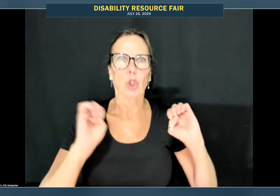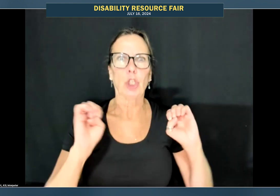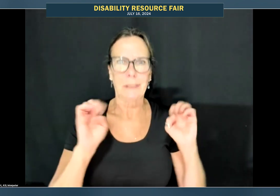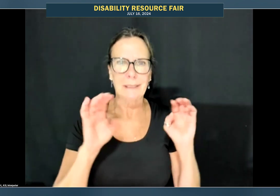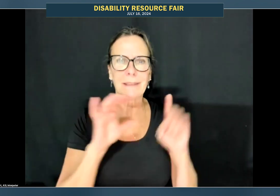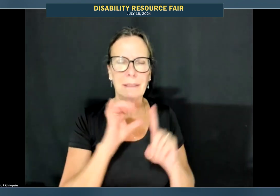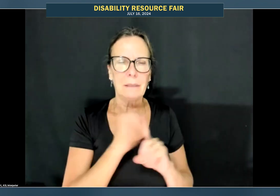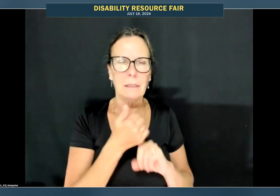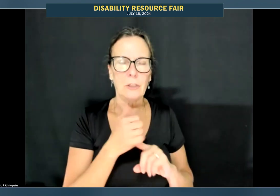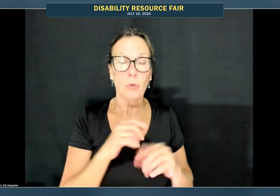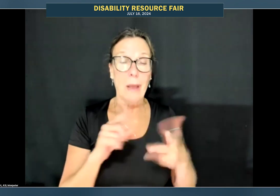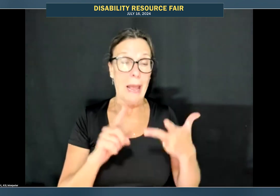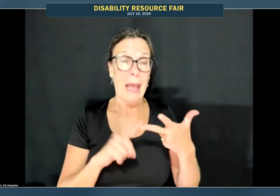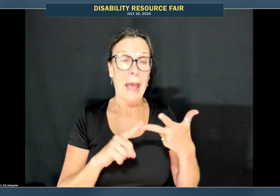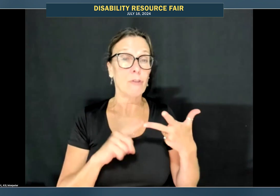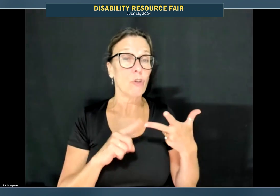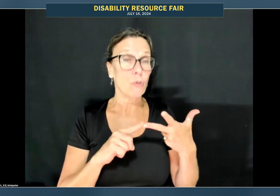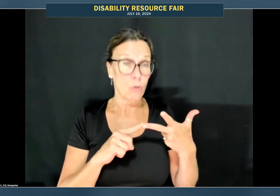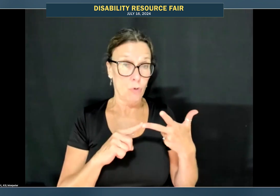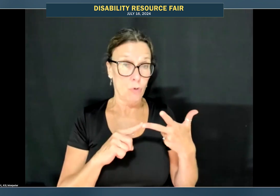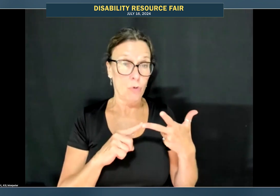The third was to